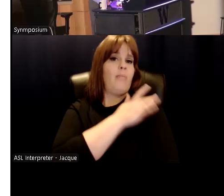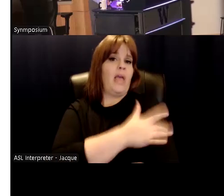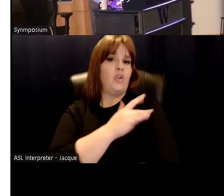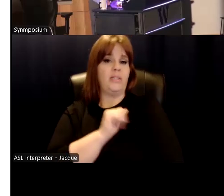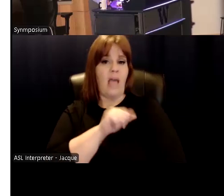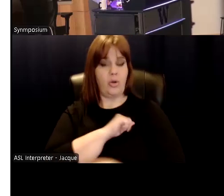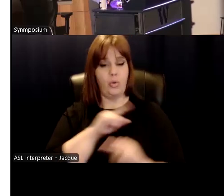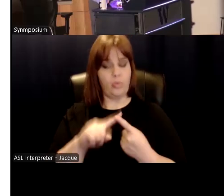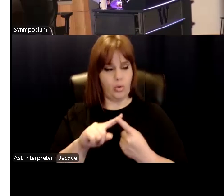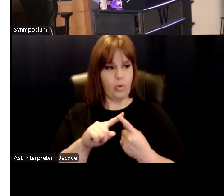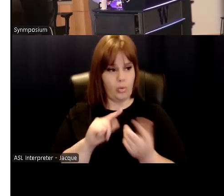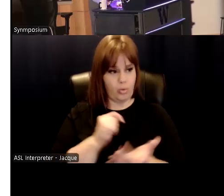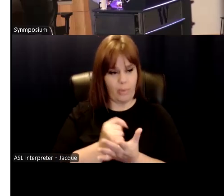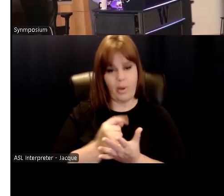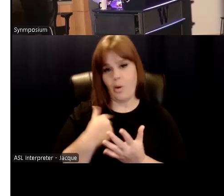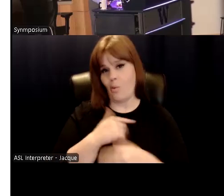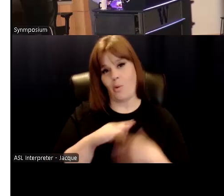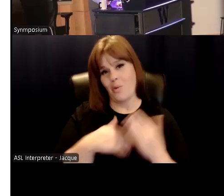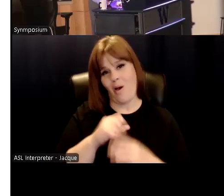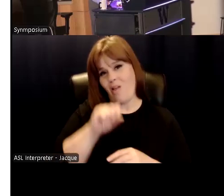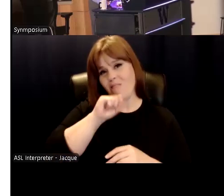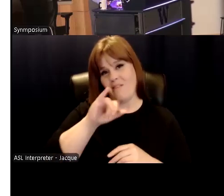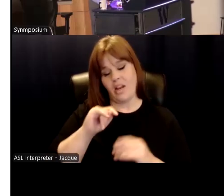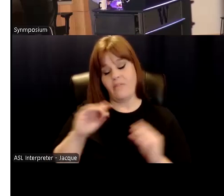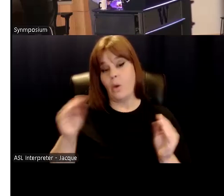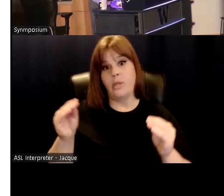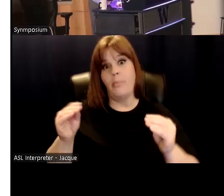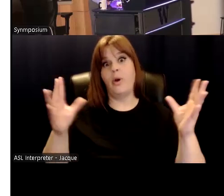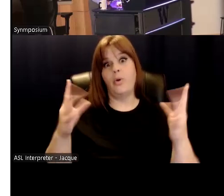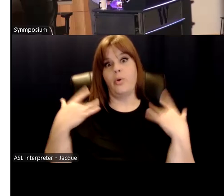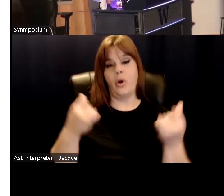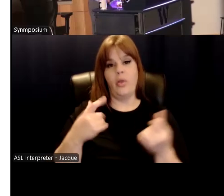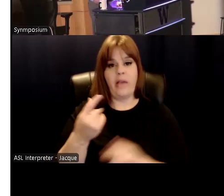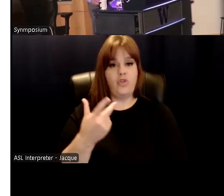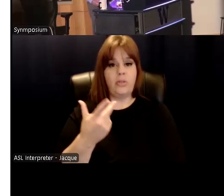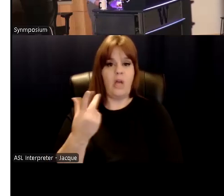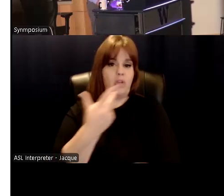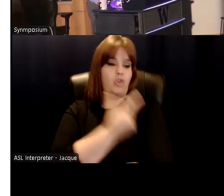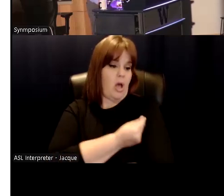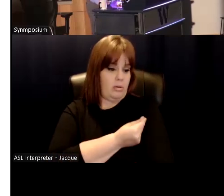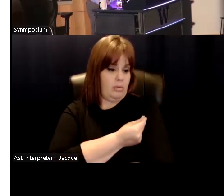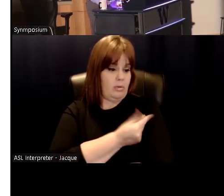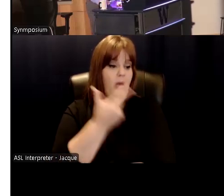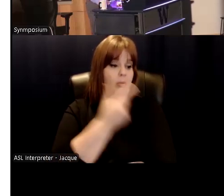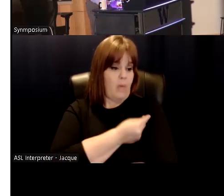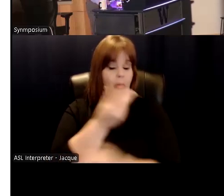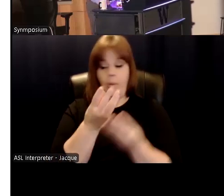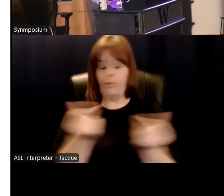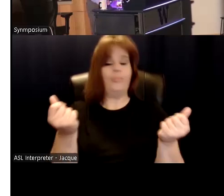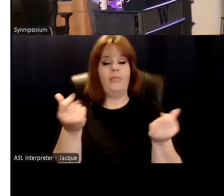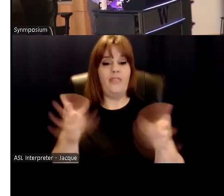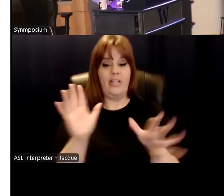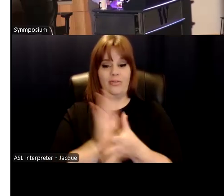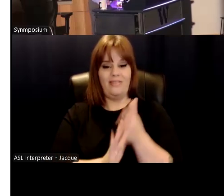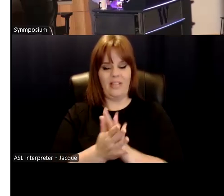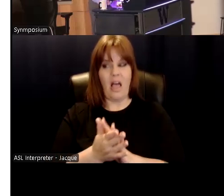treatments, we'd all love it if there was a miracle cure, like a shot I could just give patients and all this would go away. That doesn't exist.